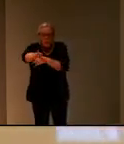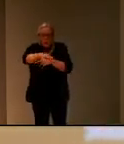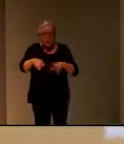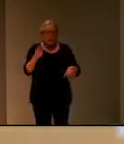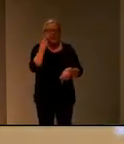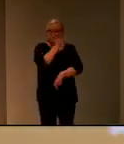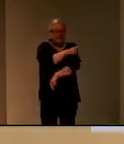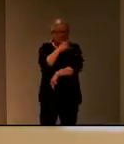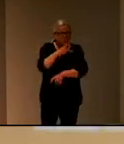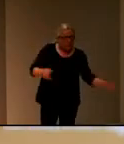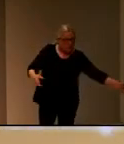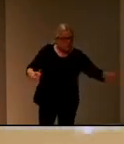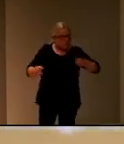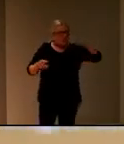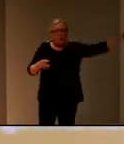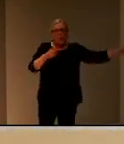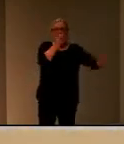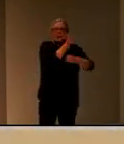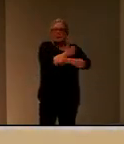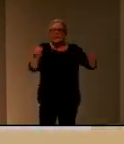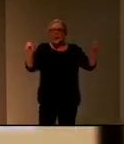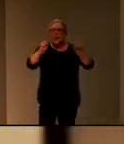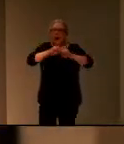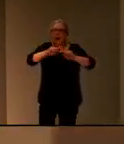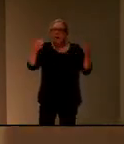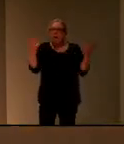which is fossil fuels.